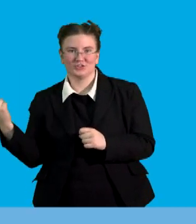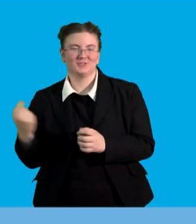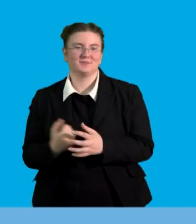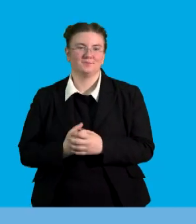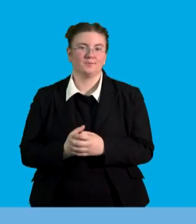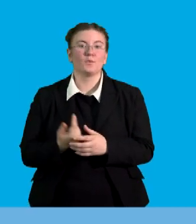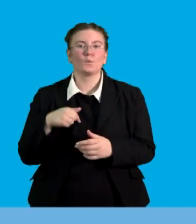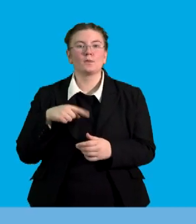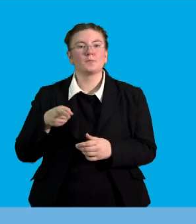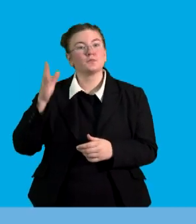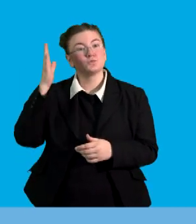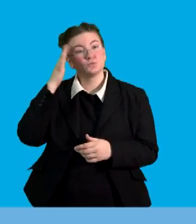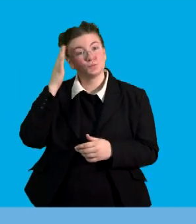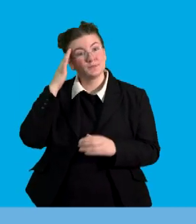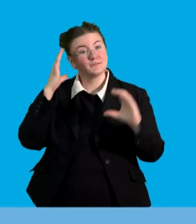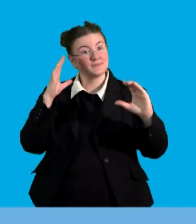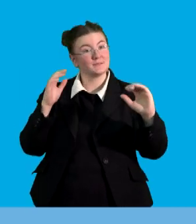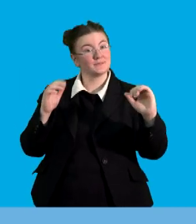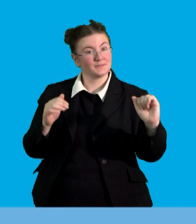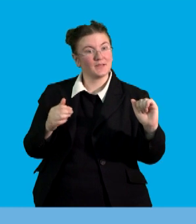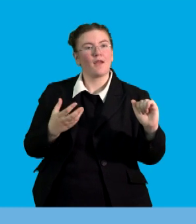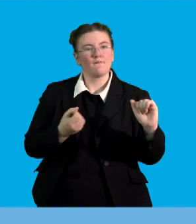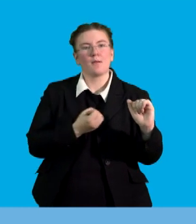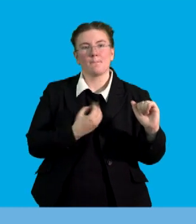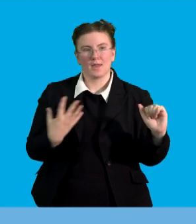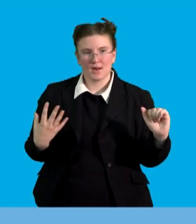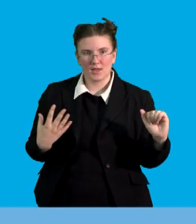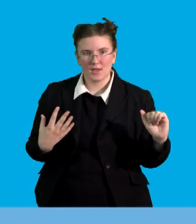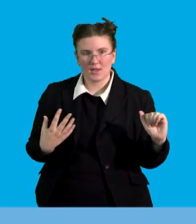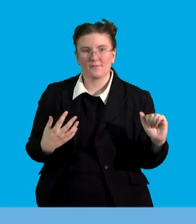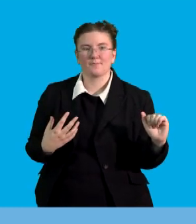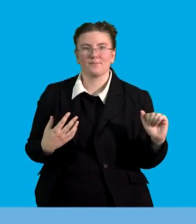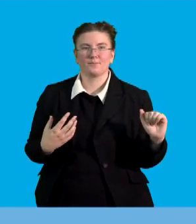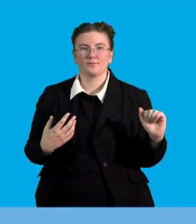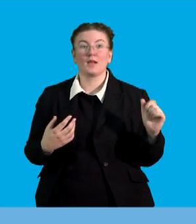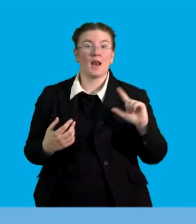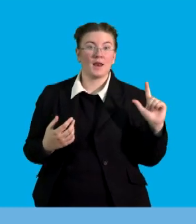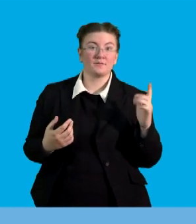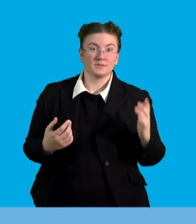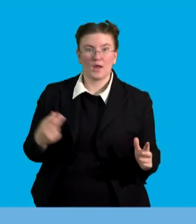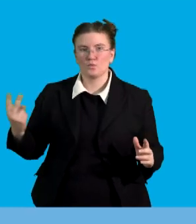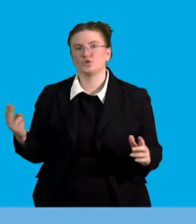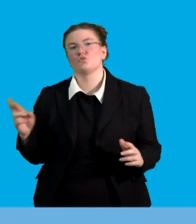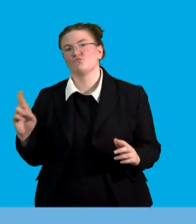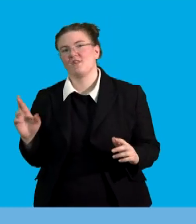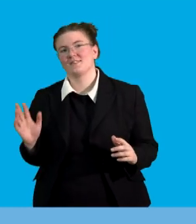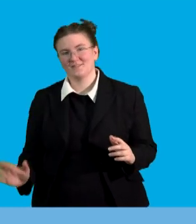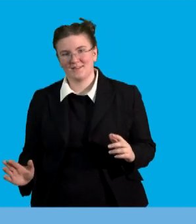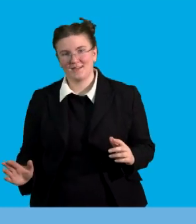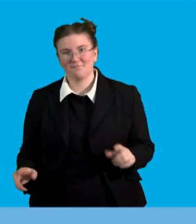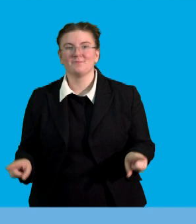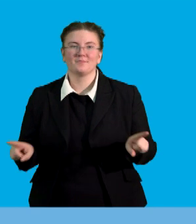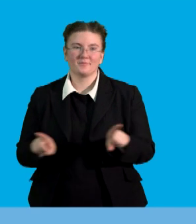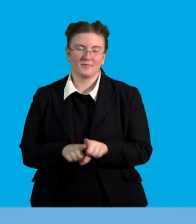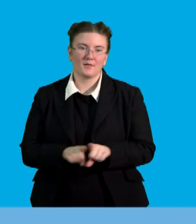So we need to know how many Cas we have, which is calcium, how many calciums we have on the left-hand side and also on the right-hand side. Same